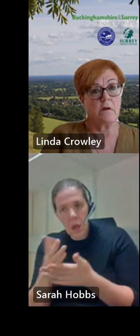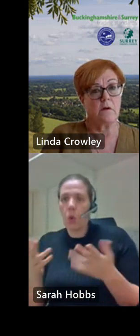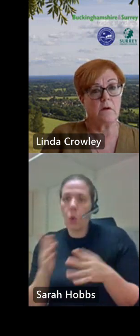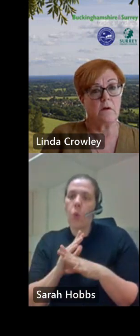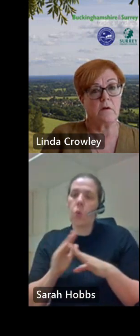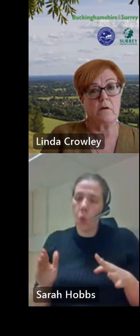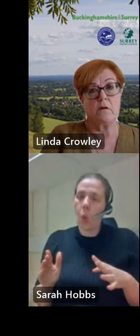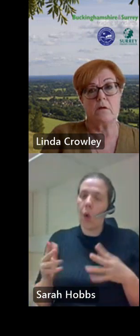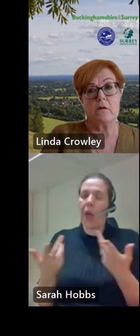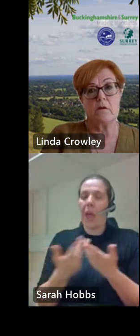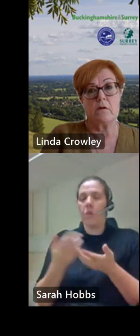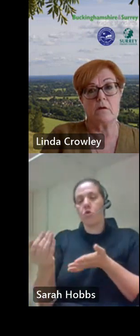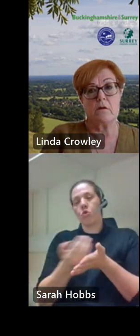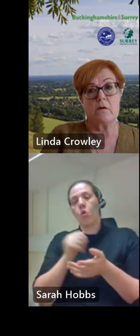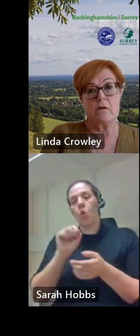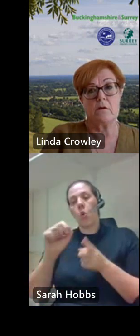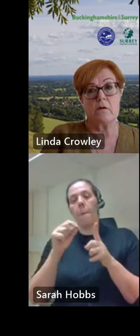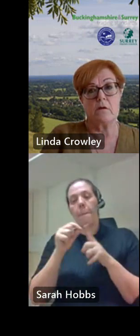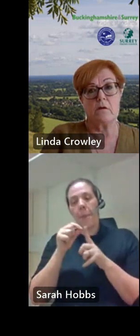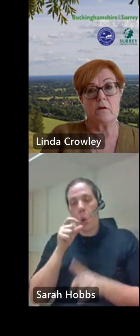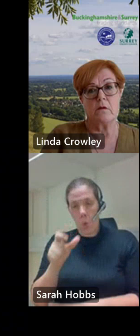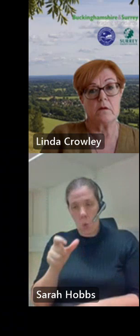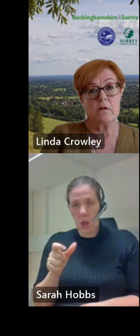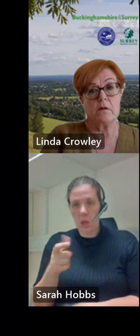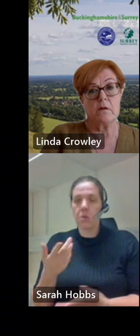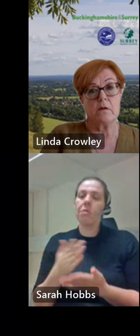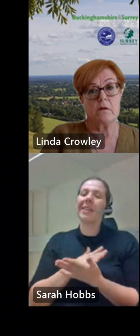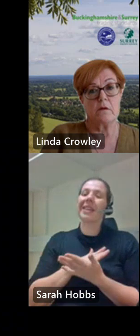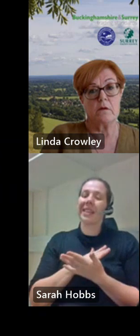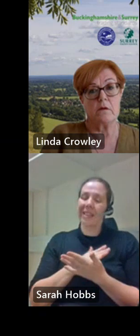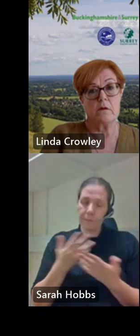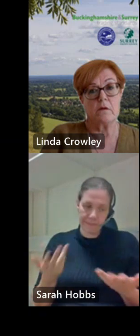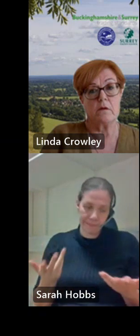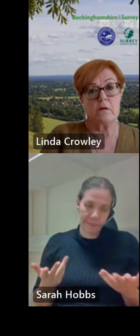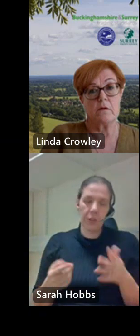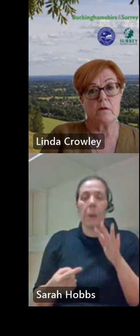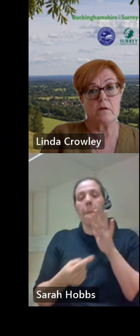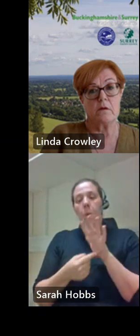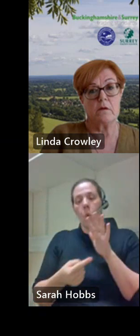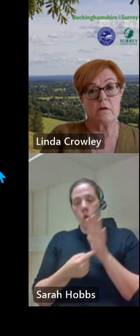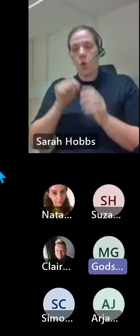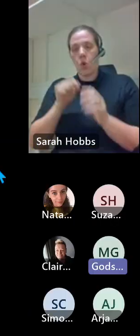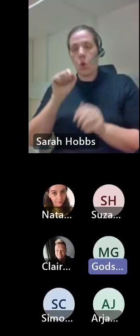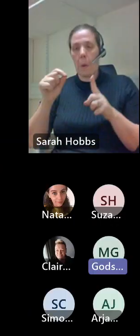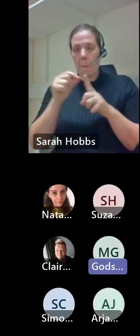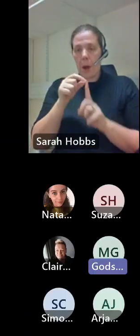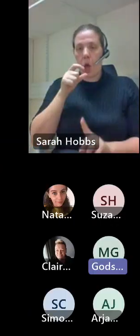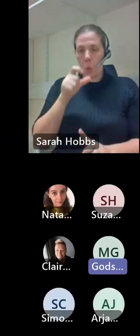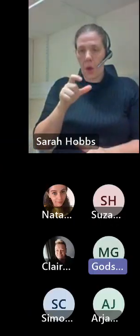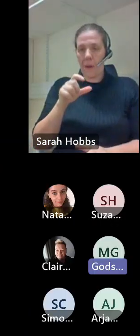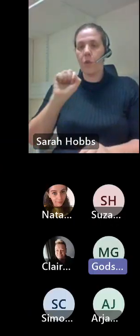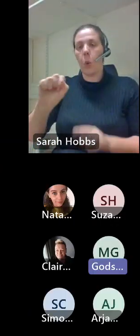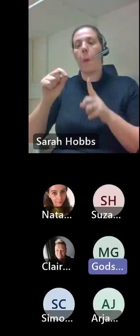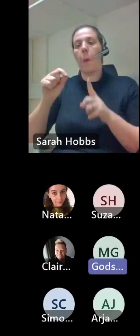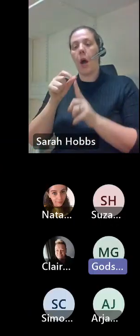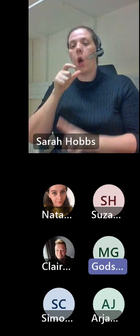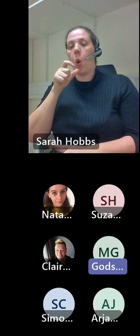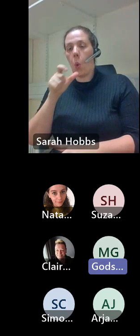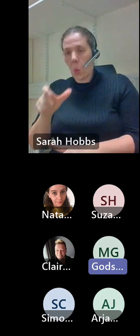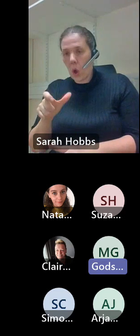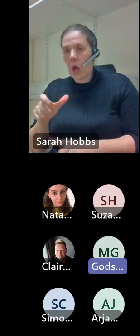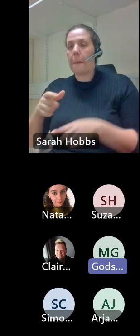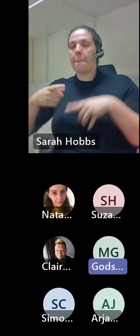which you can secure your passwords. Clearly, you need to make sure, however, that your password for your password manager is really